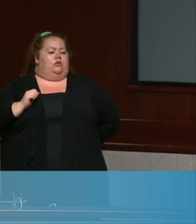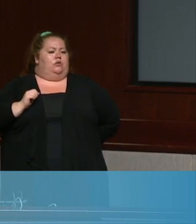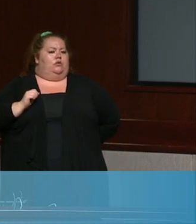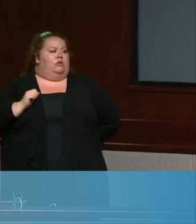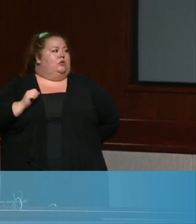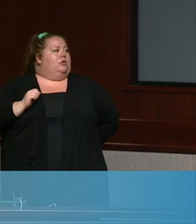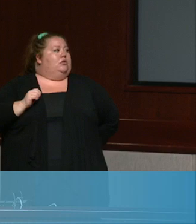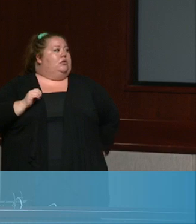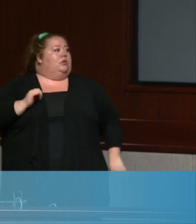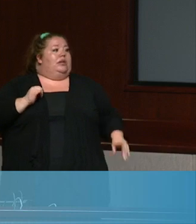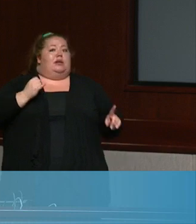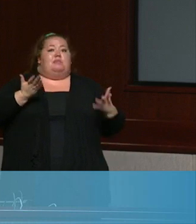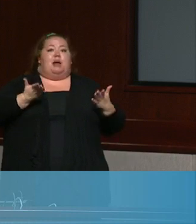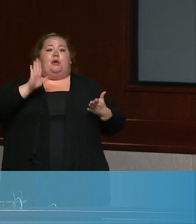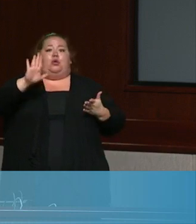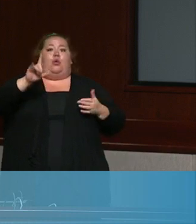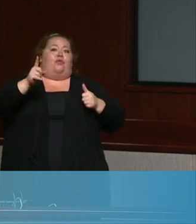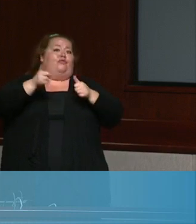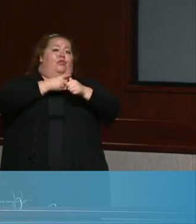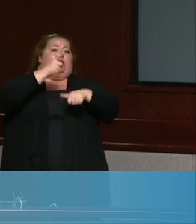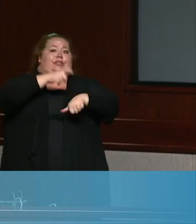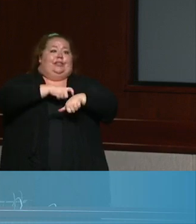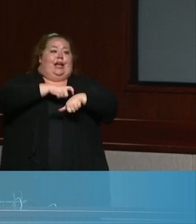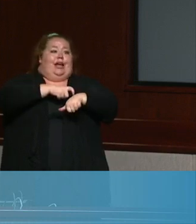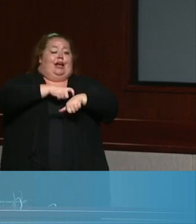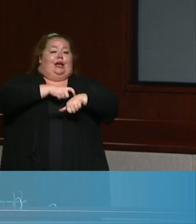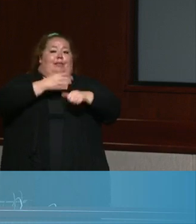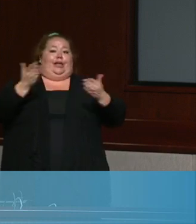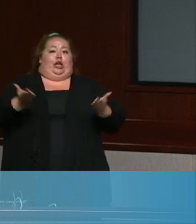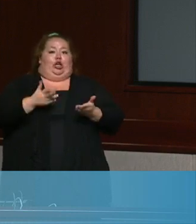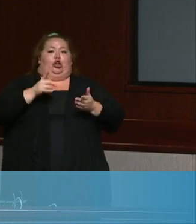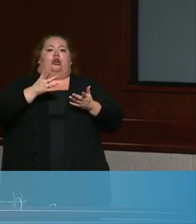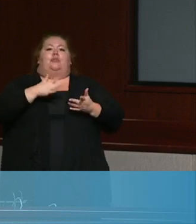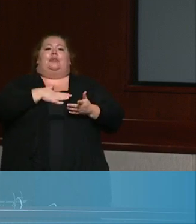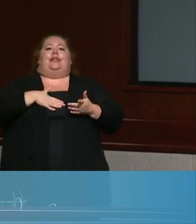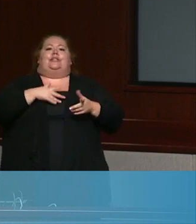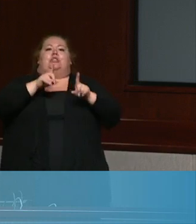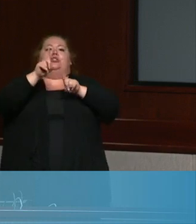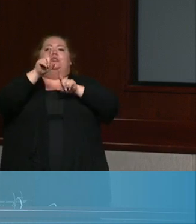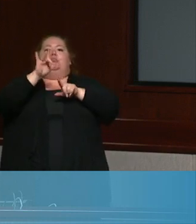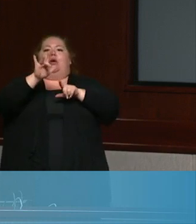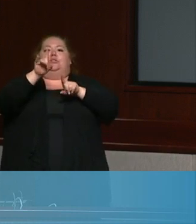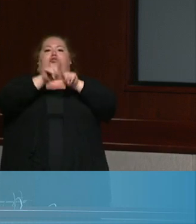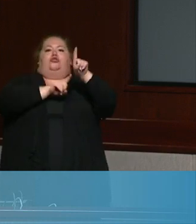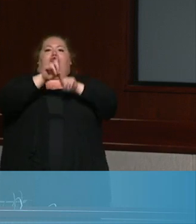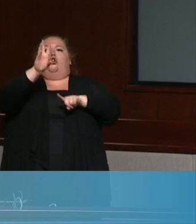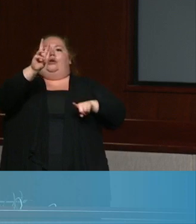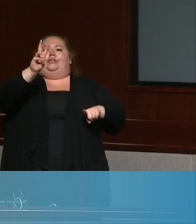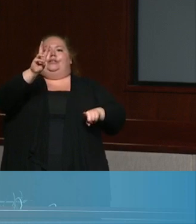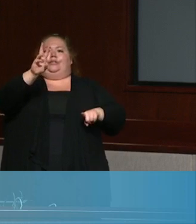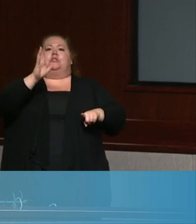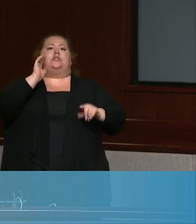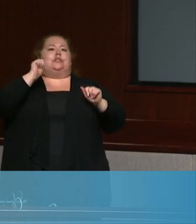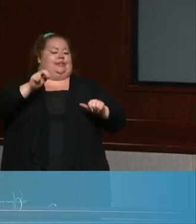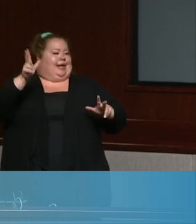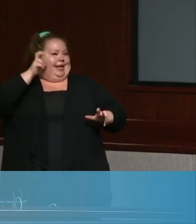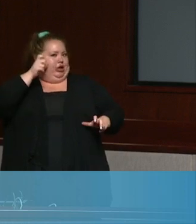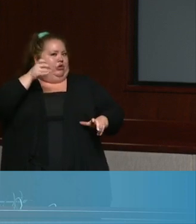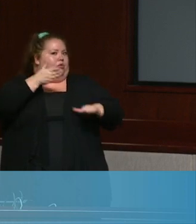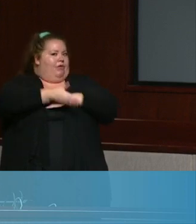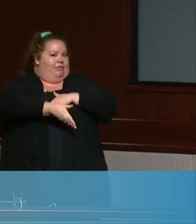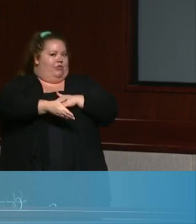Yeah, if this is your first time on the call, because I think this is, it's *6 to unmute, and then we'll be able to hear you.